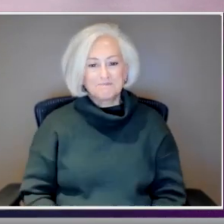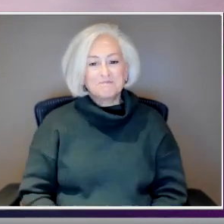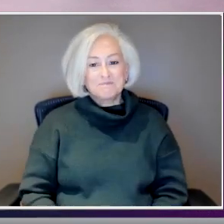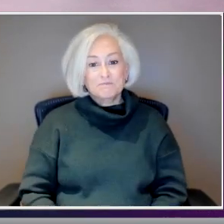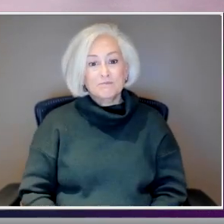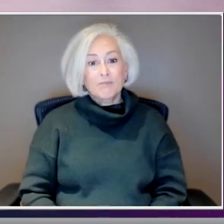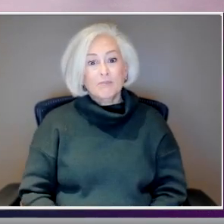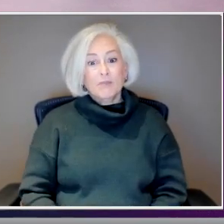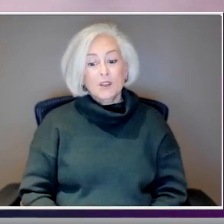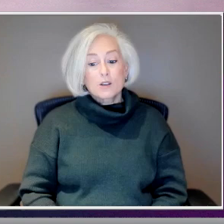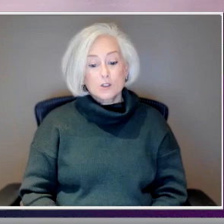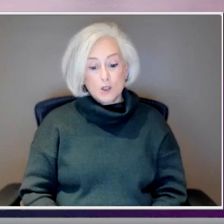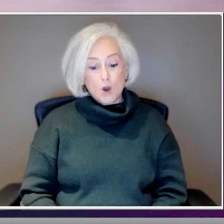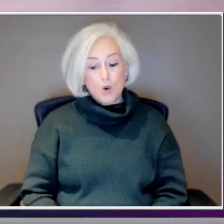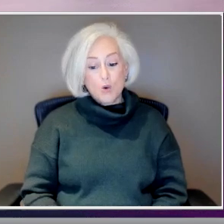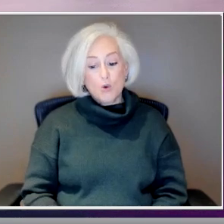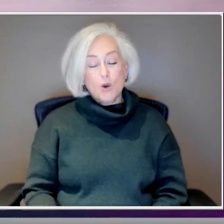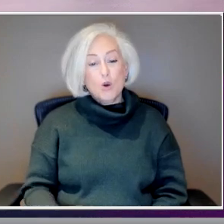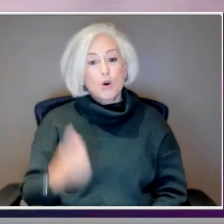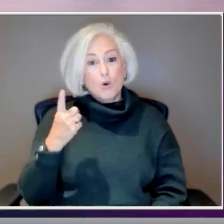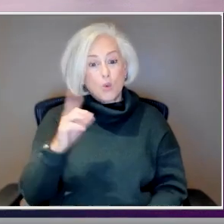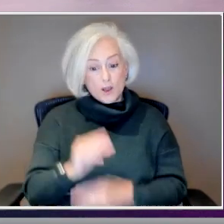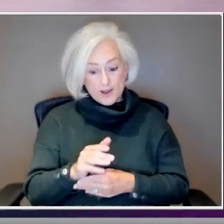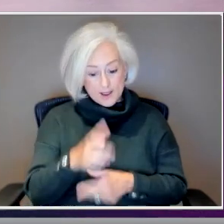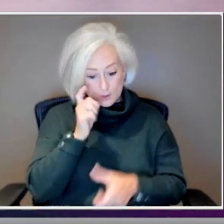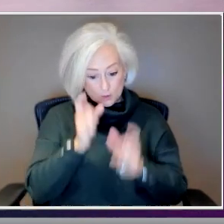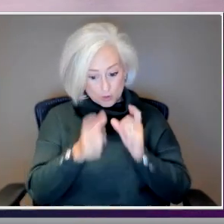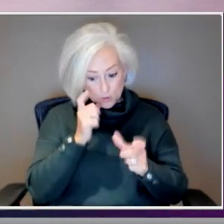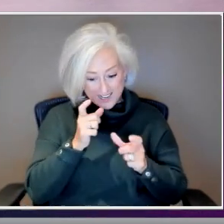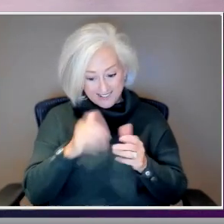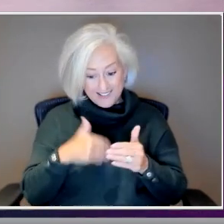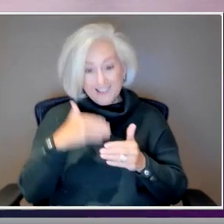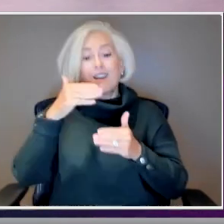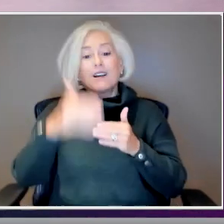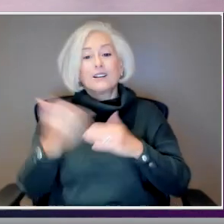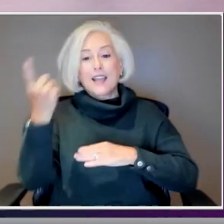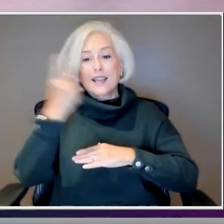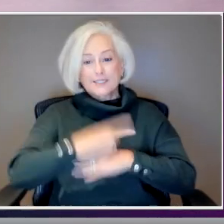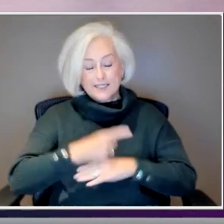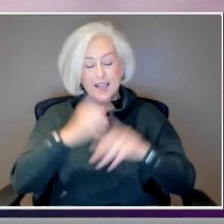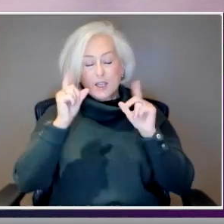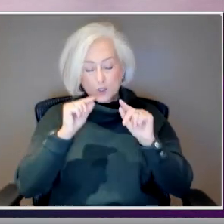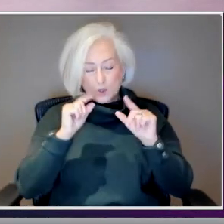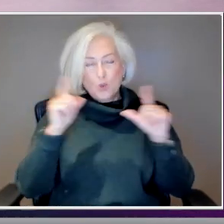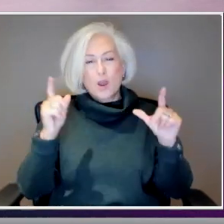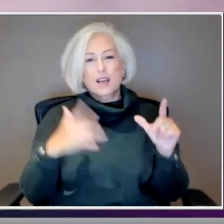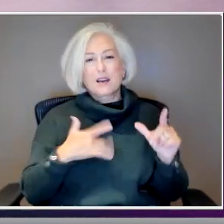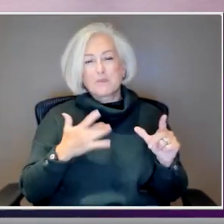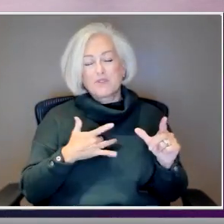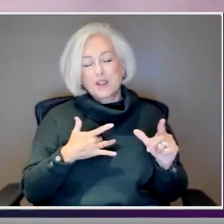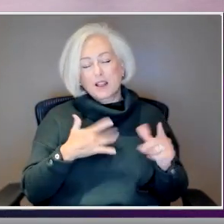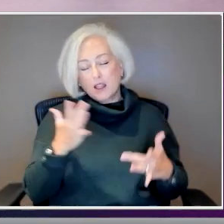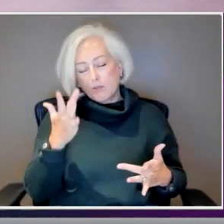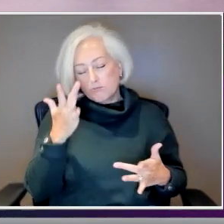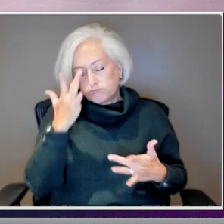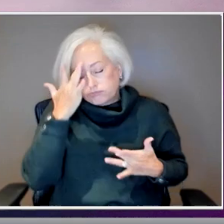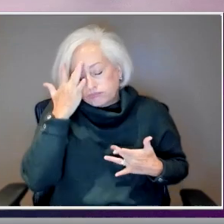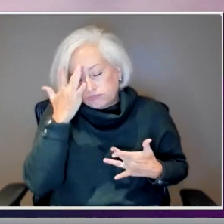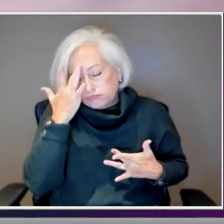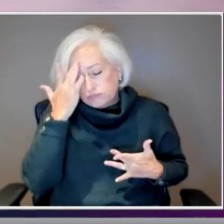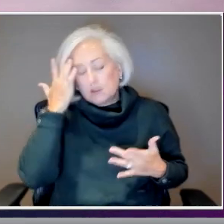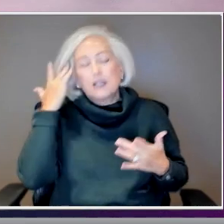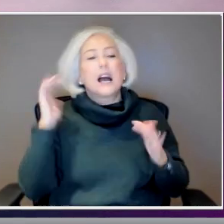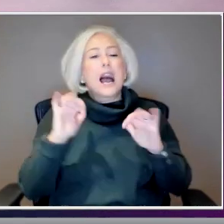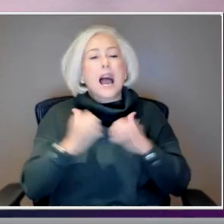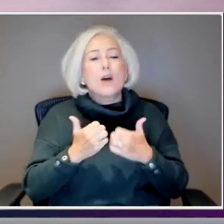rough the next day. What are the symptoms that someone would wake up with where they would know that they were in an episode of holiday heart? Well, I